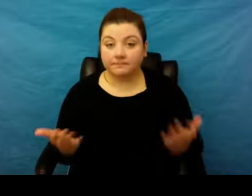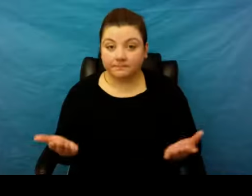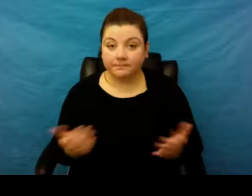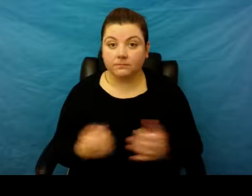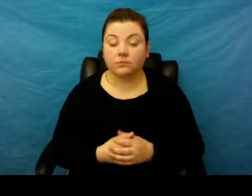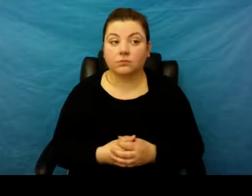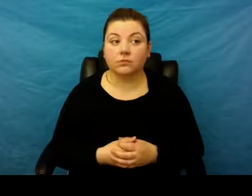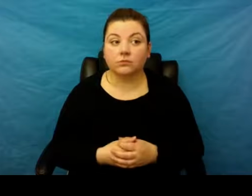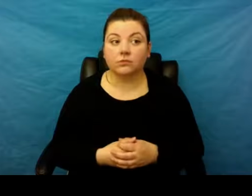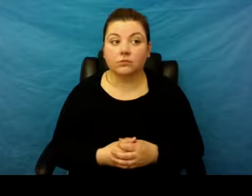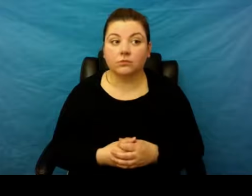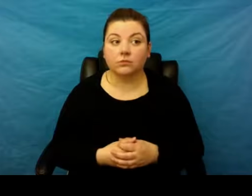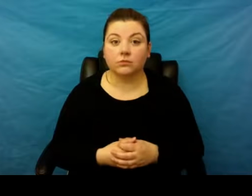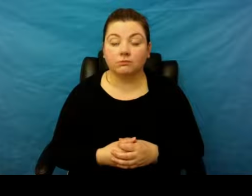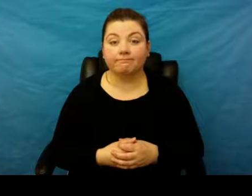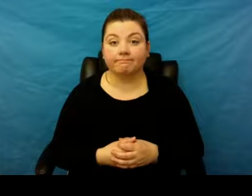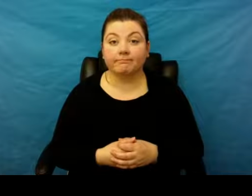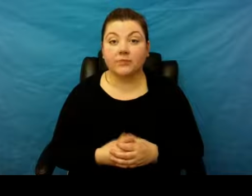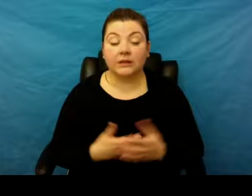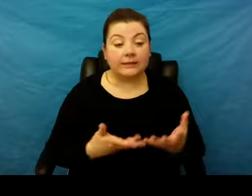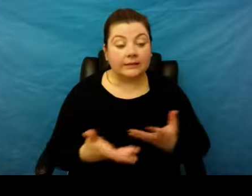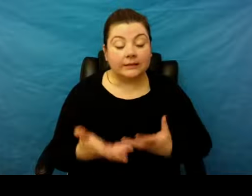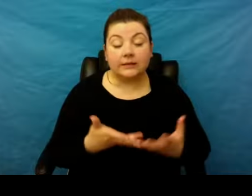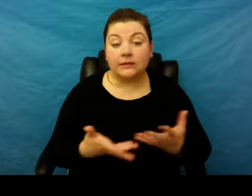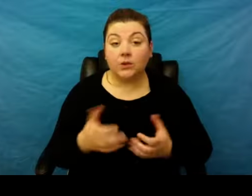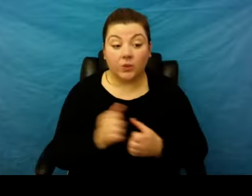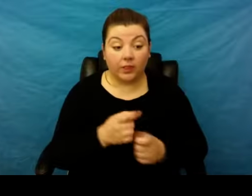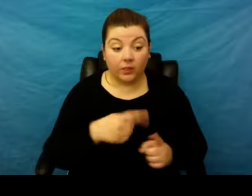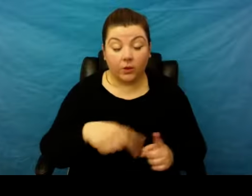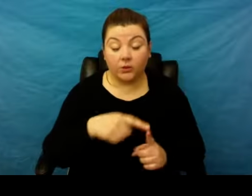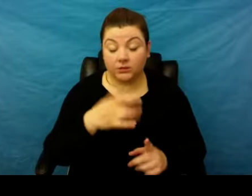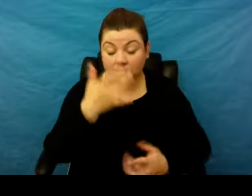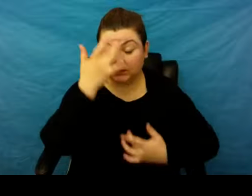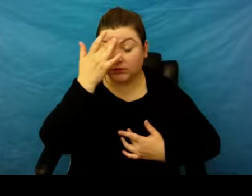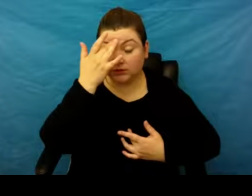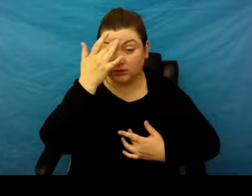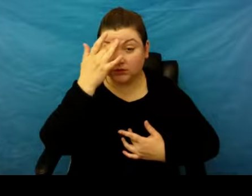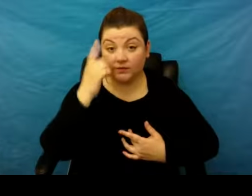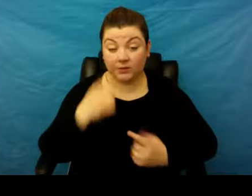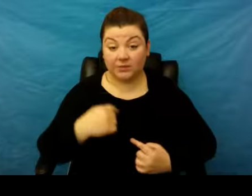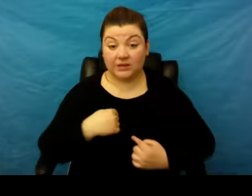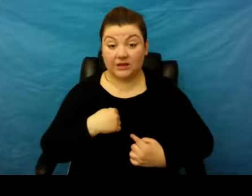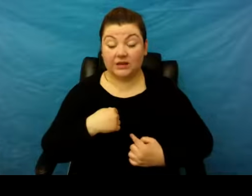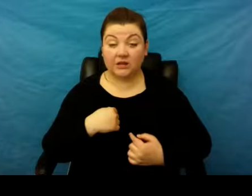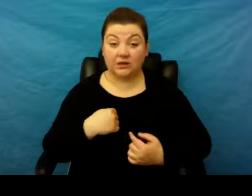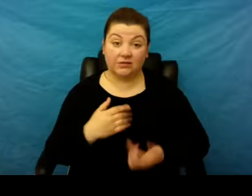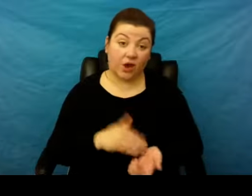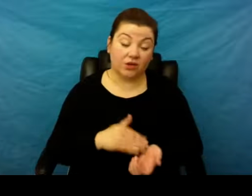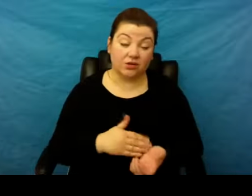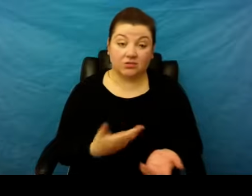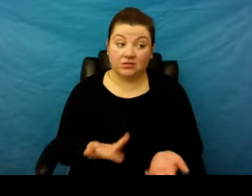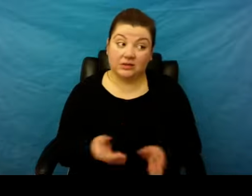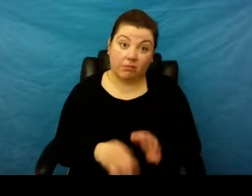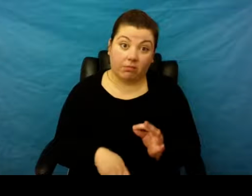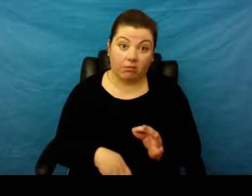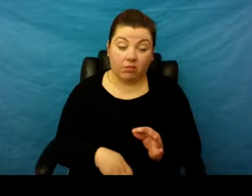this is dealing with these patients is, for a doctor, incredibly simple. They all